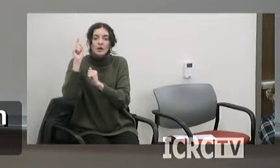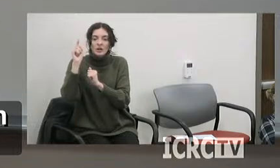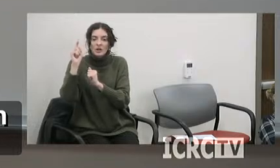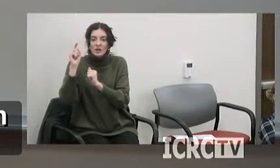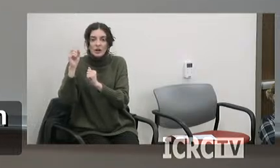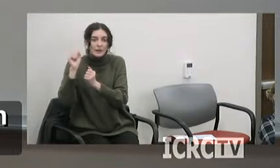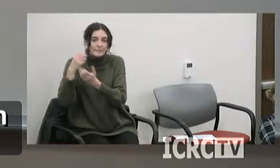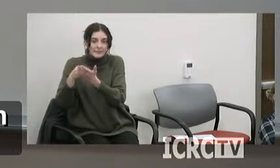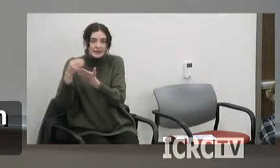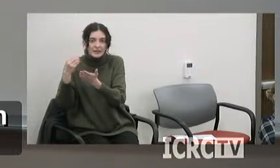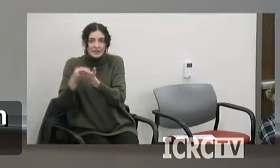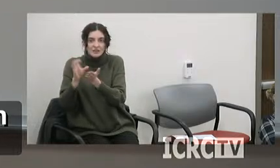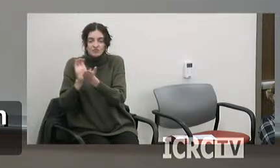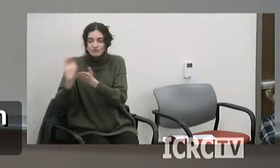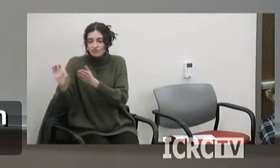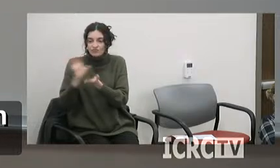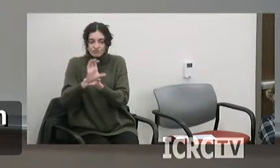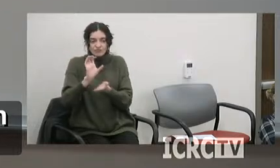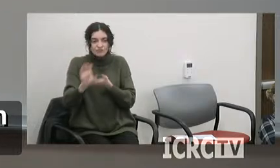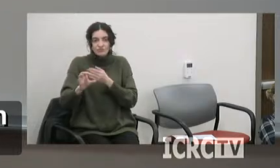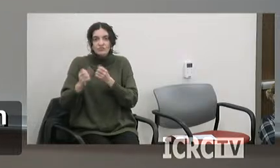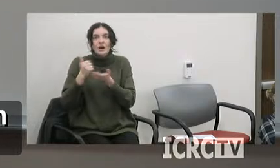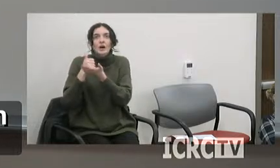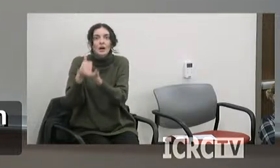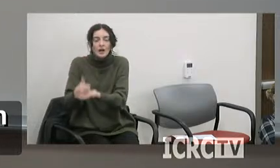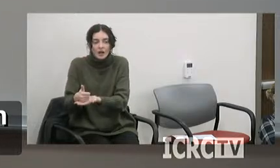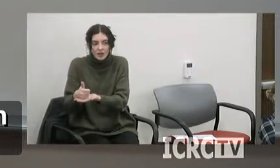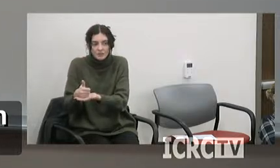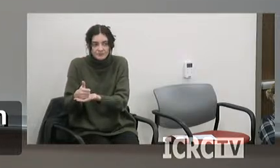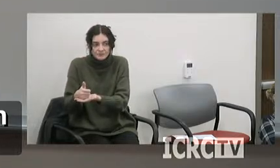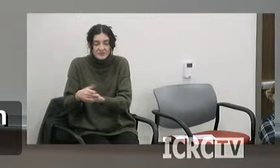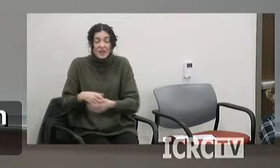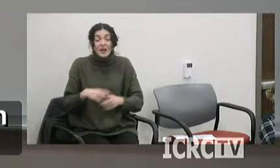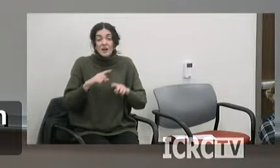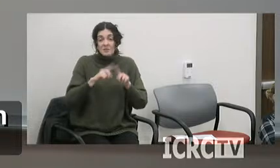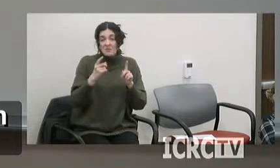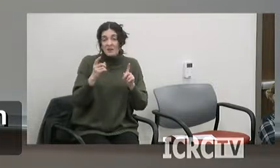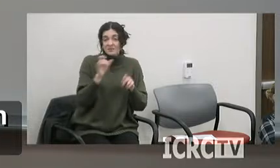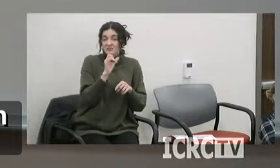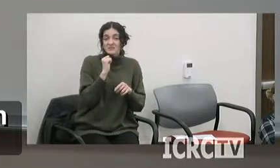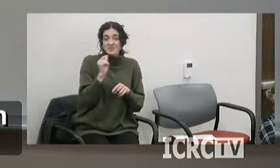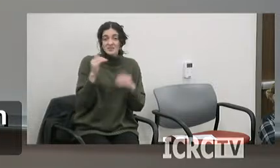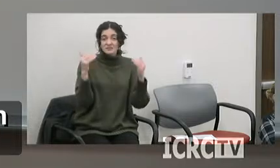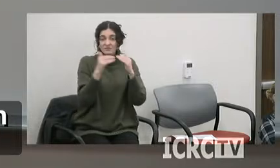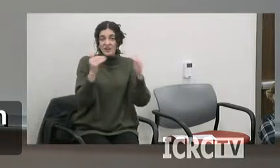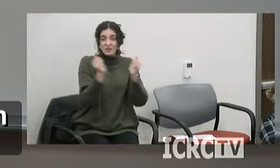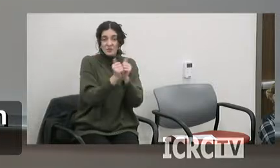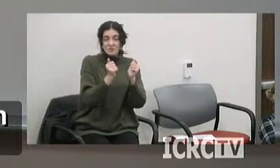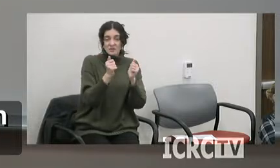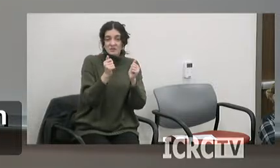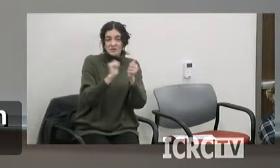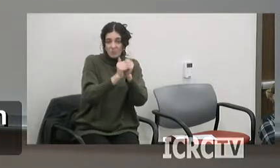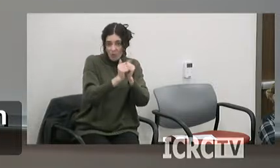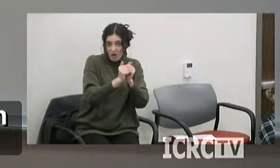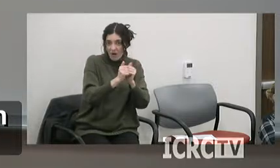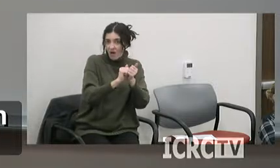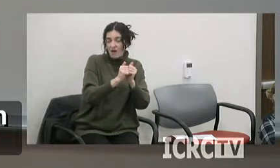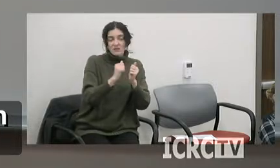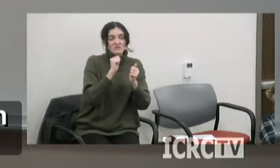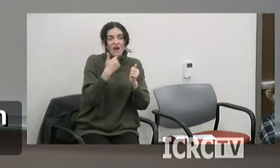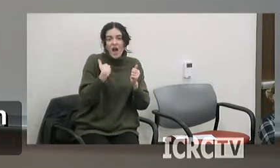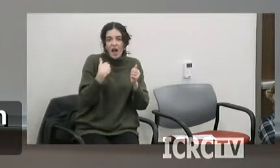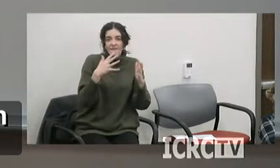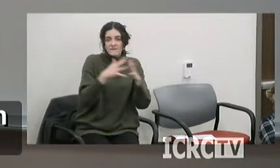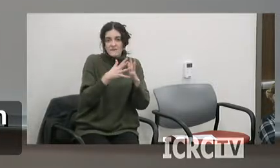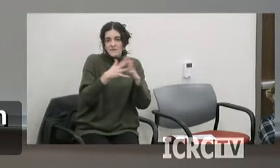soccer degree. They play sports for scholarships and the opportunity to go into pro sports. We often spend a